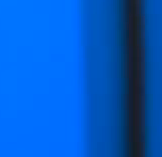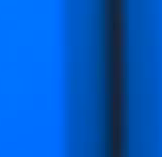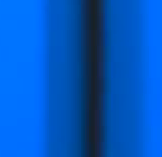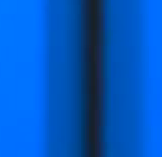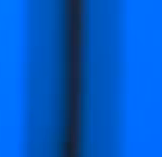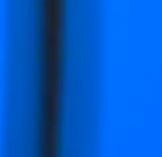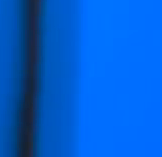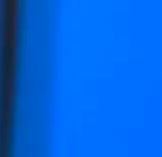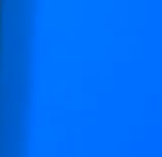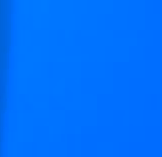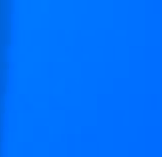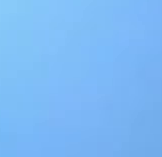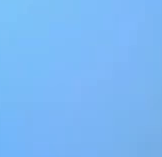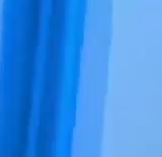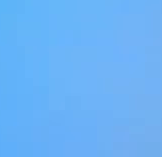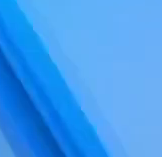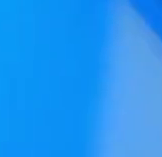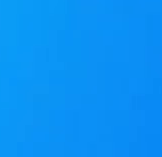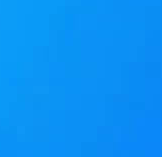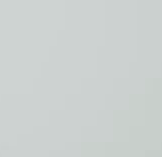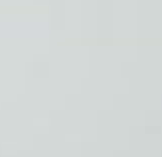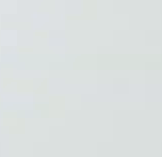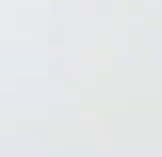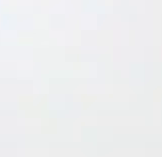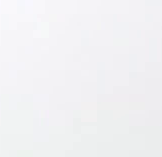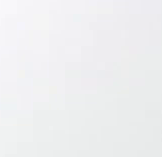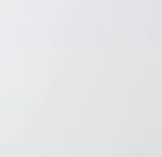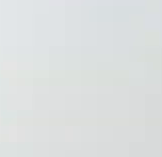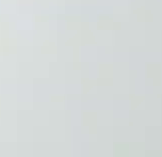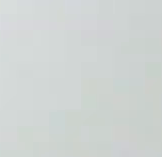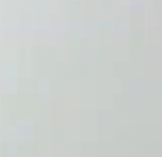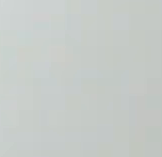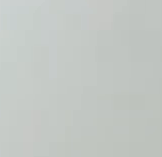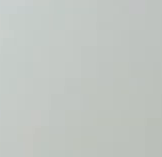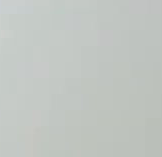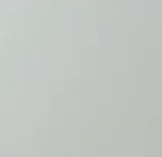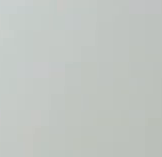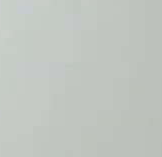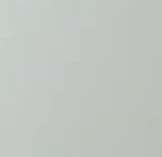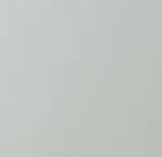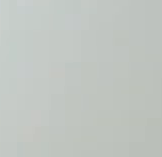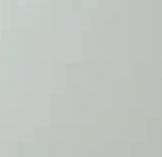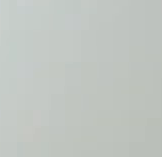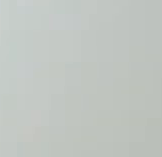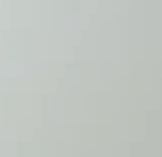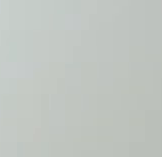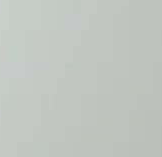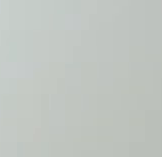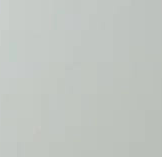ZNS Total Sports is brought to you by Fourth Terrace Diagnostic Center.